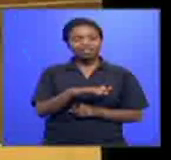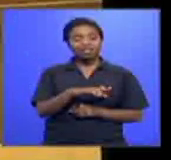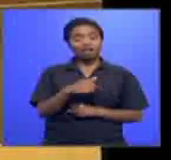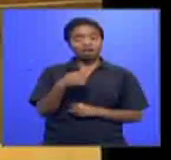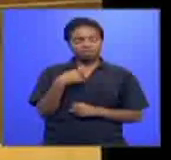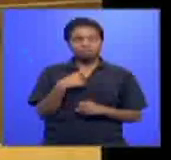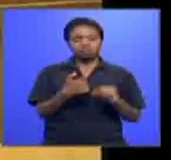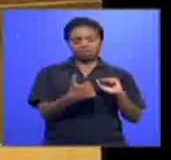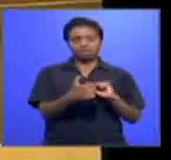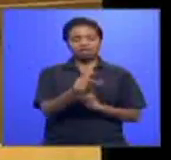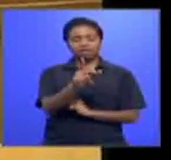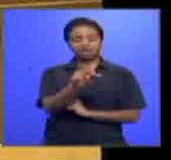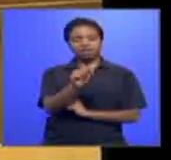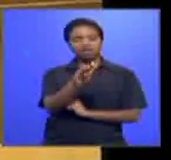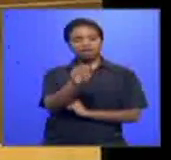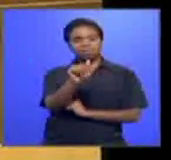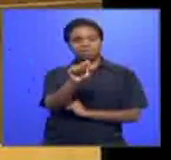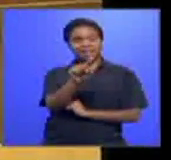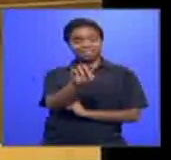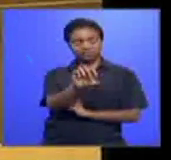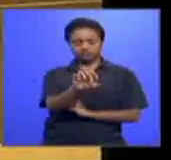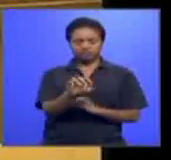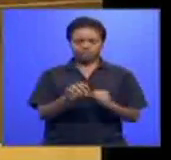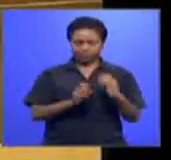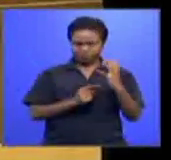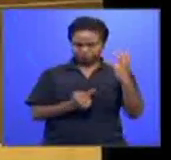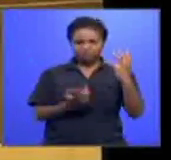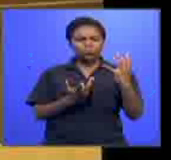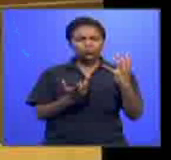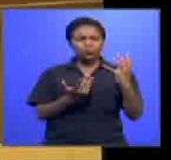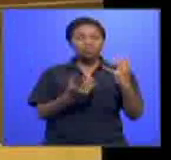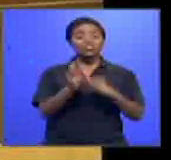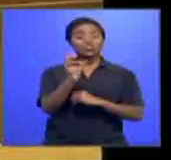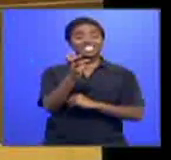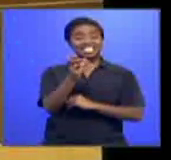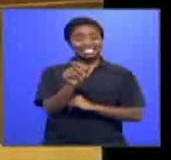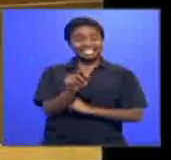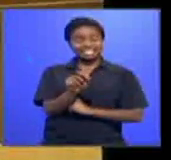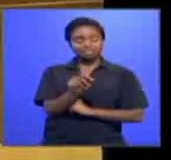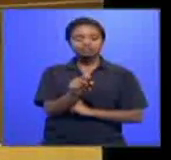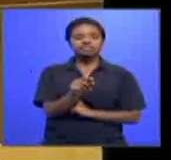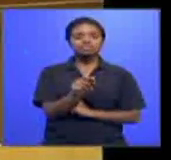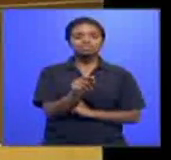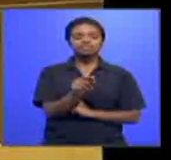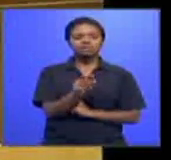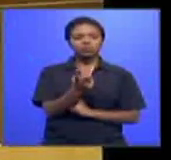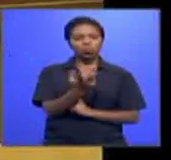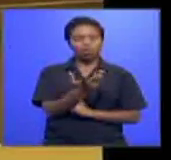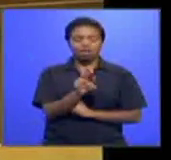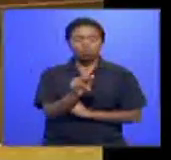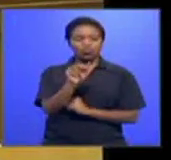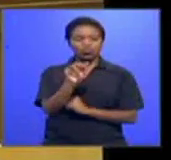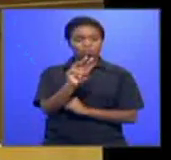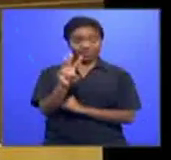Intabazwe Corridor, housing in the Free State, and Seraling in